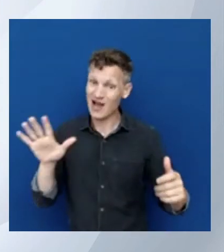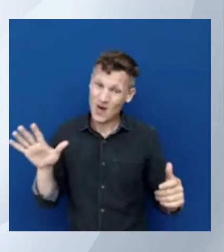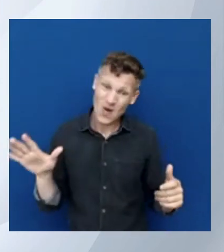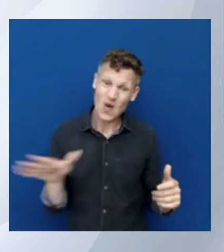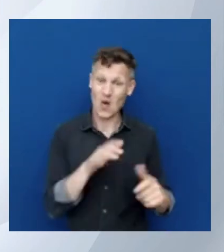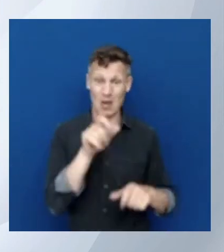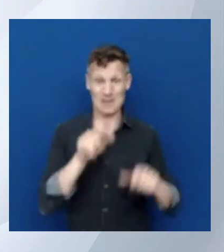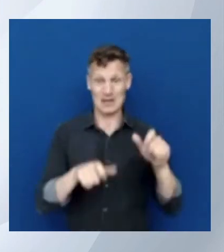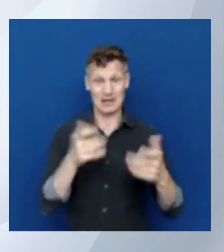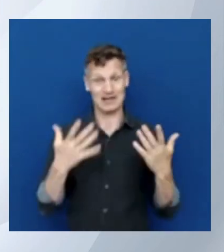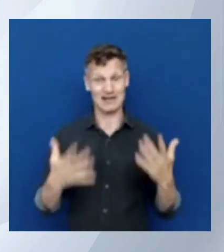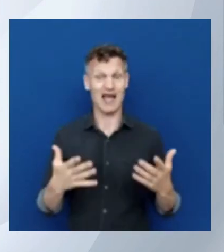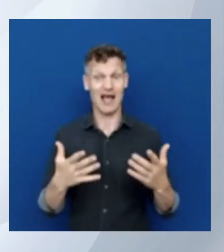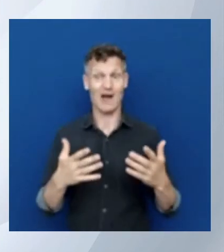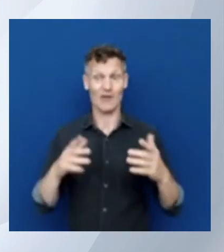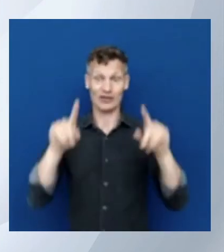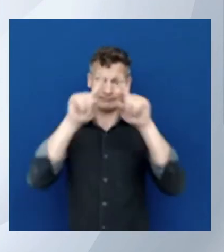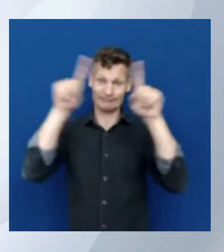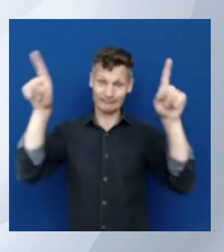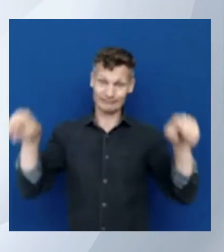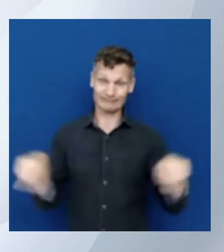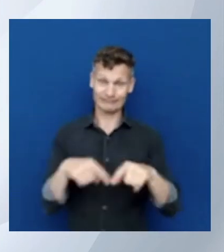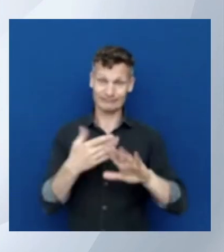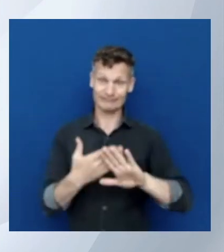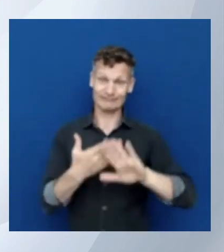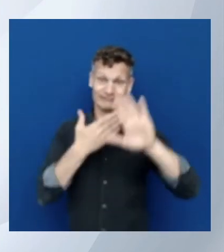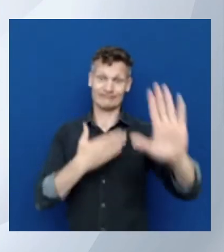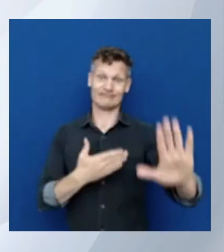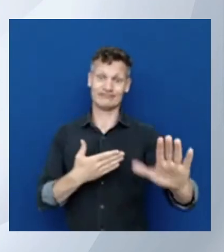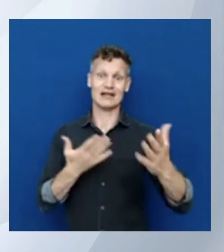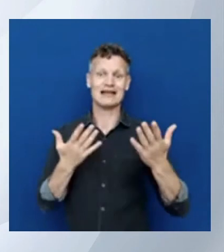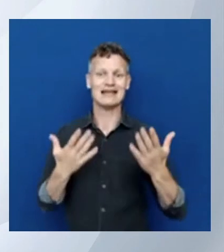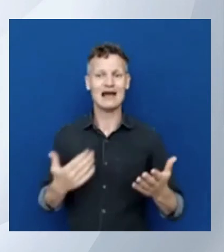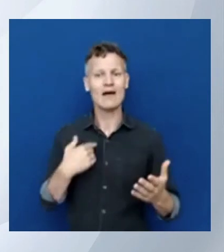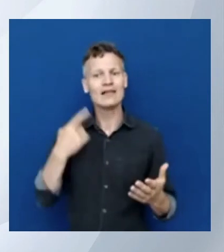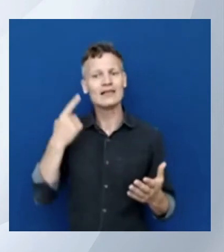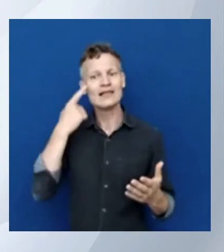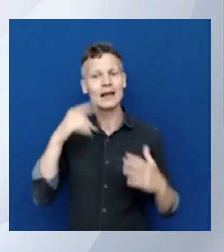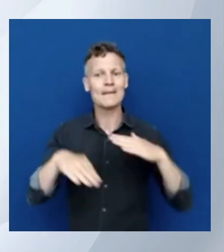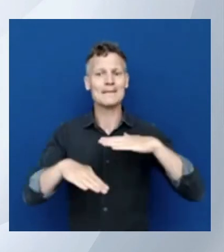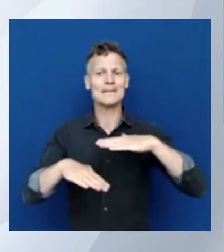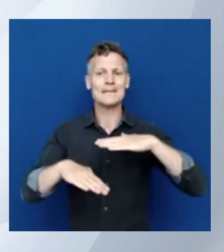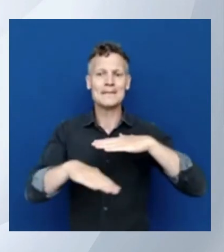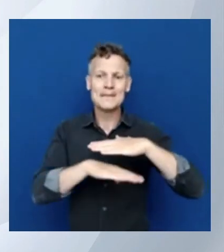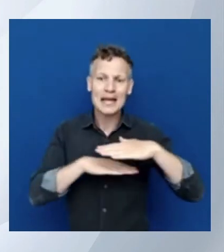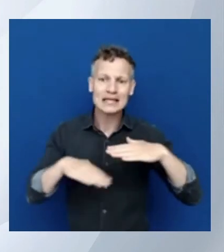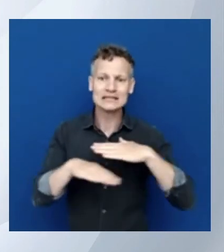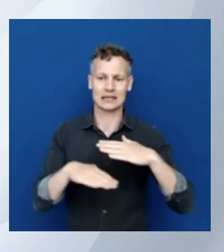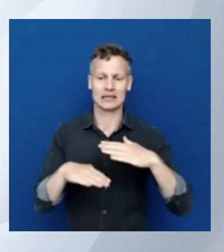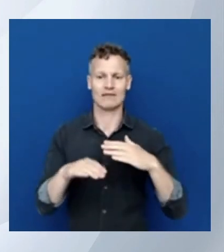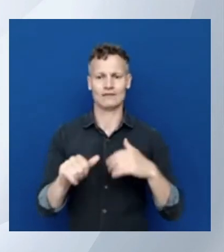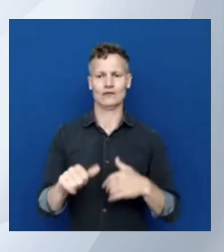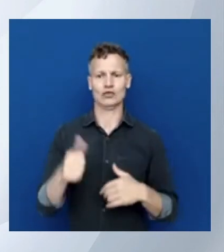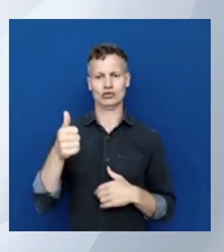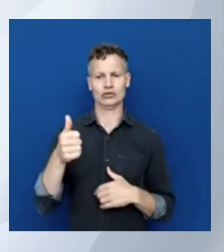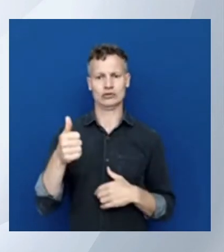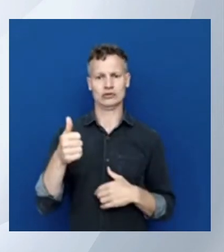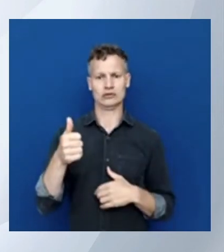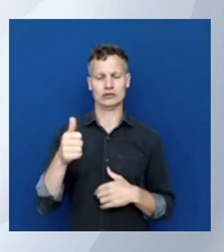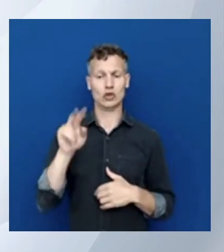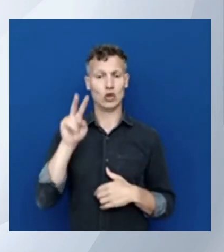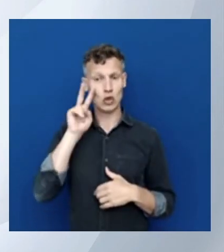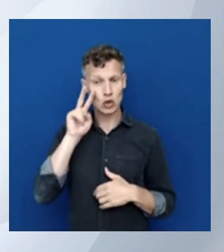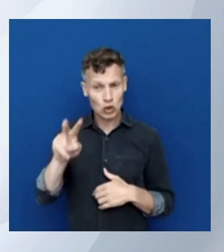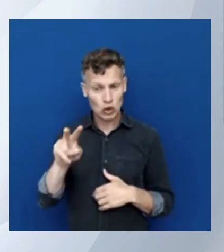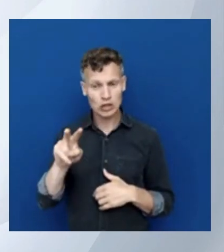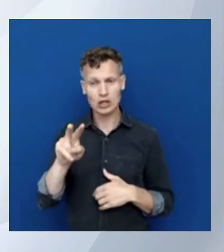you is look at the basics first. Look at alt tags for your images, the Microsoft tooling,